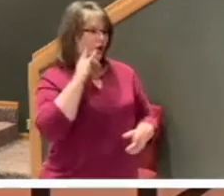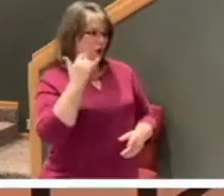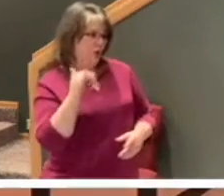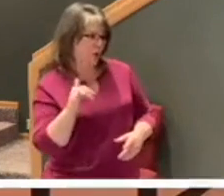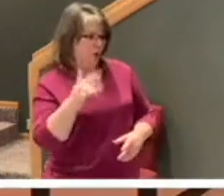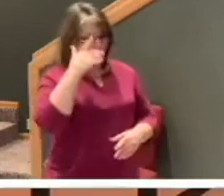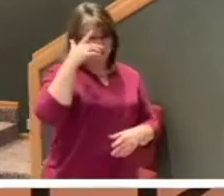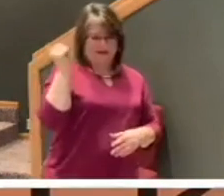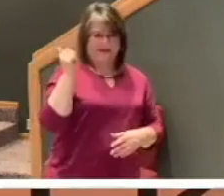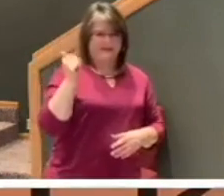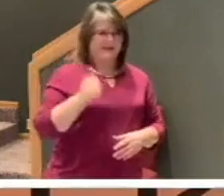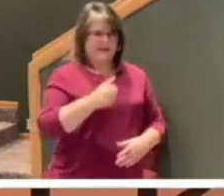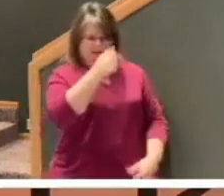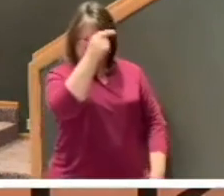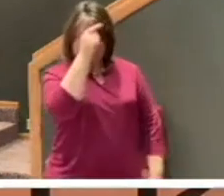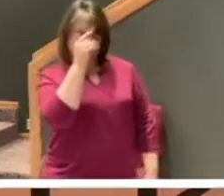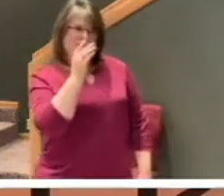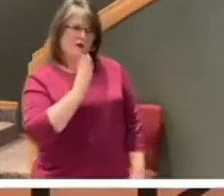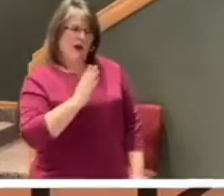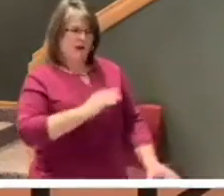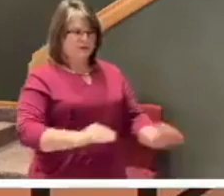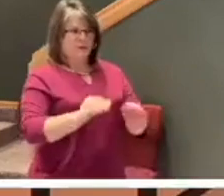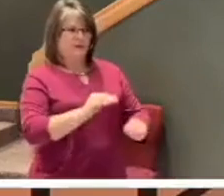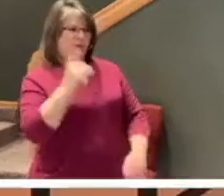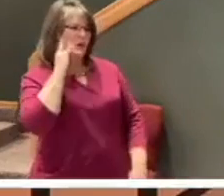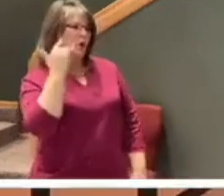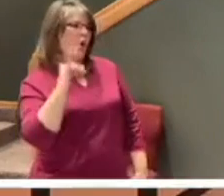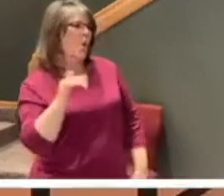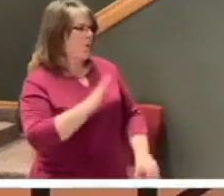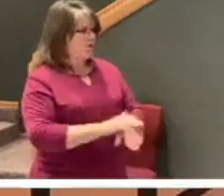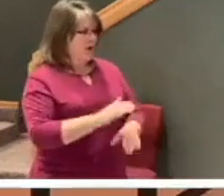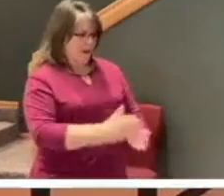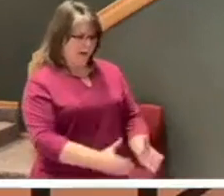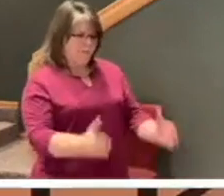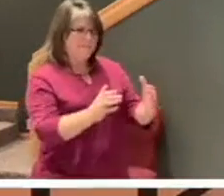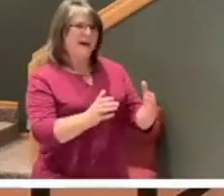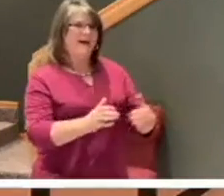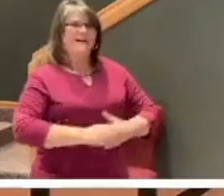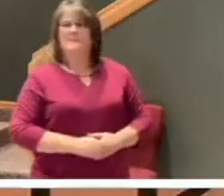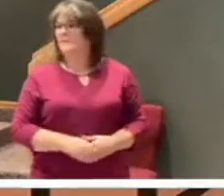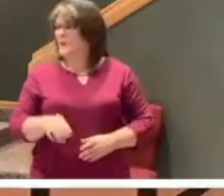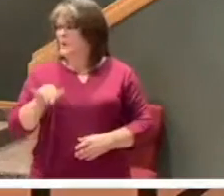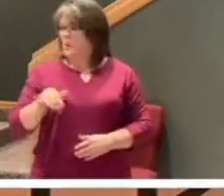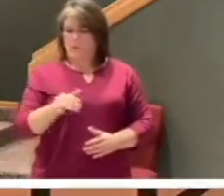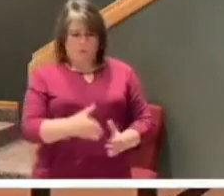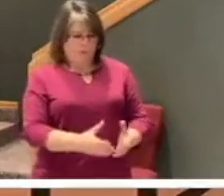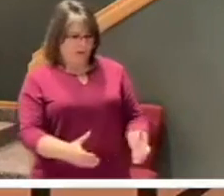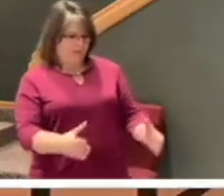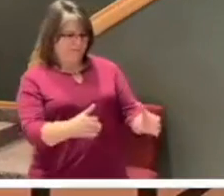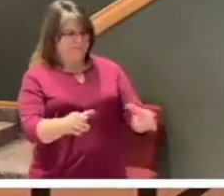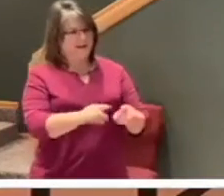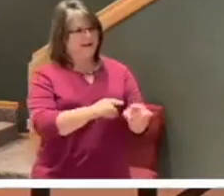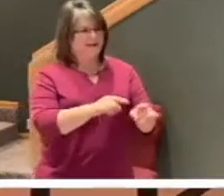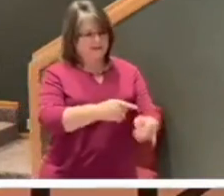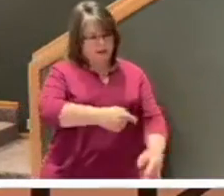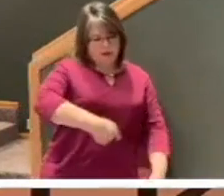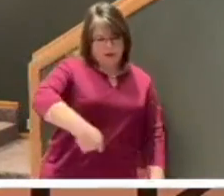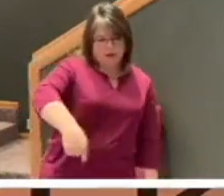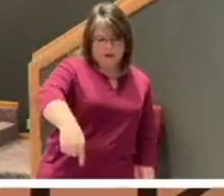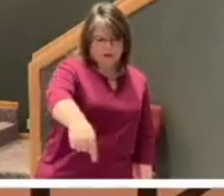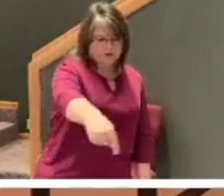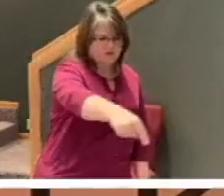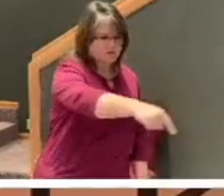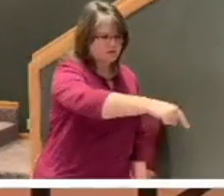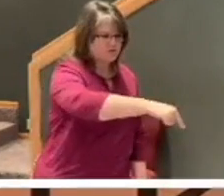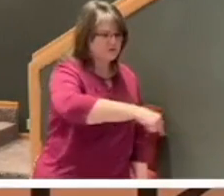know, it's God and we're going to put gold on it. Oh, look, this bucket, it's like a circle and it's like it